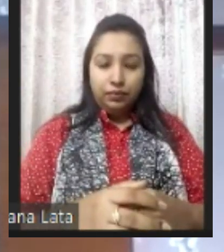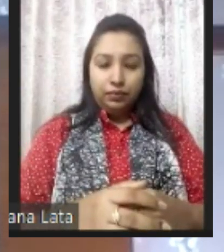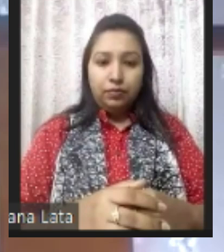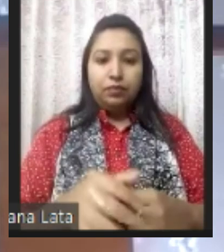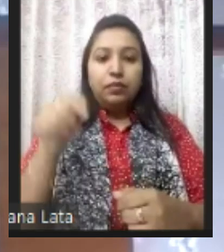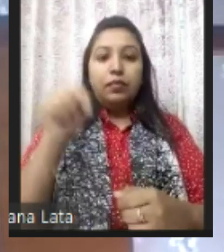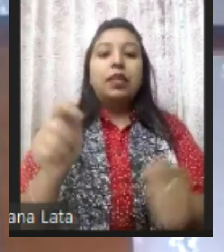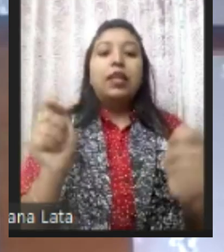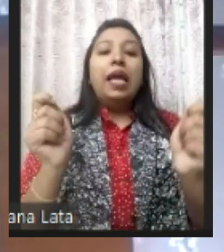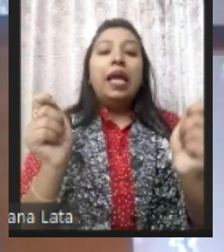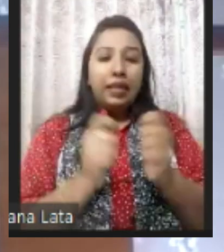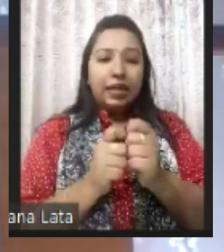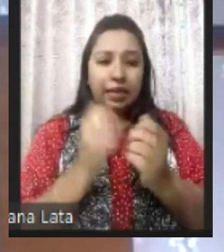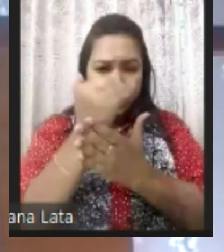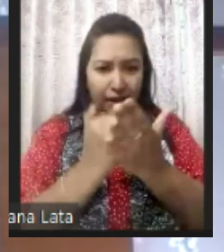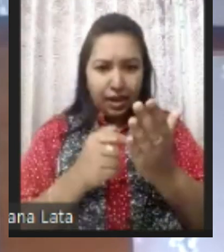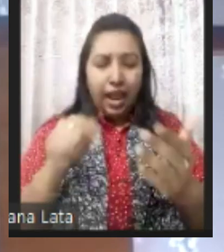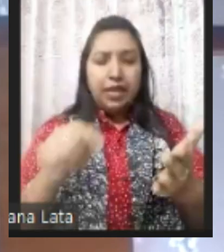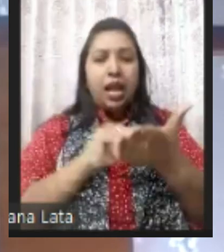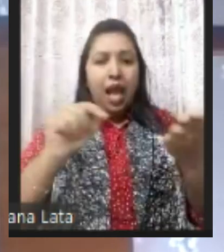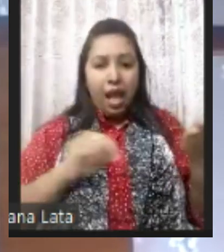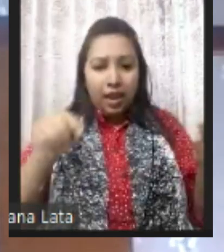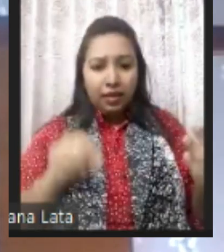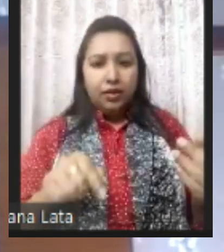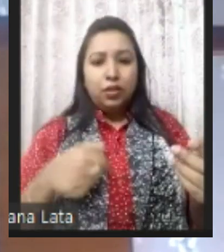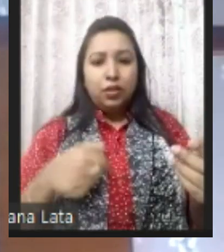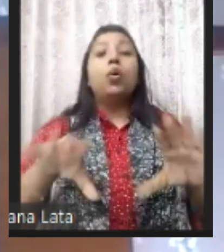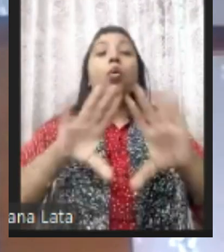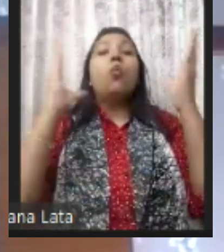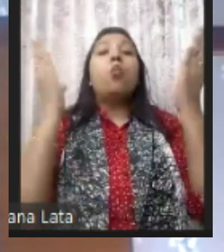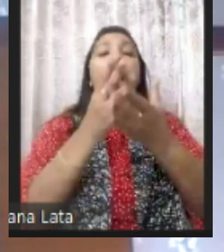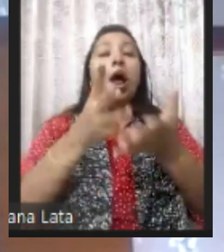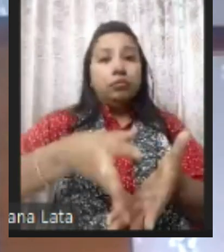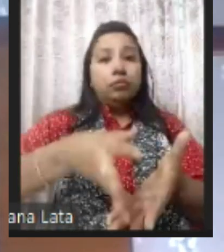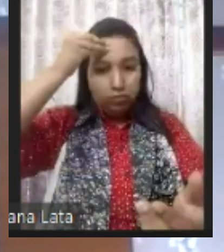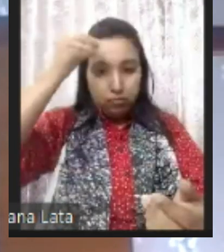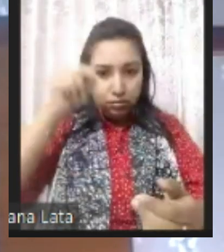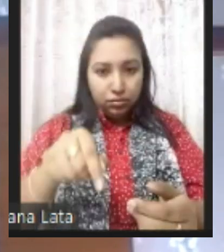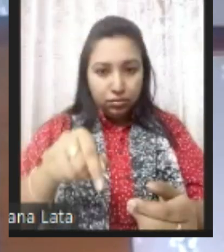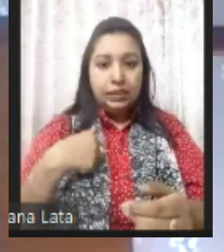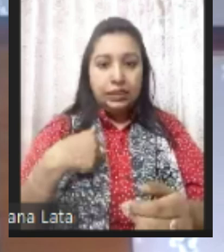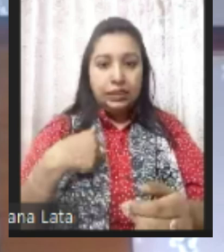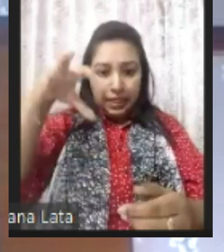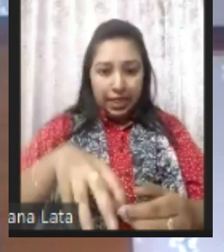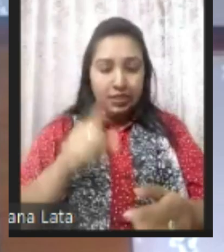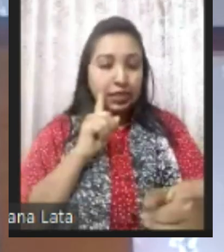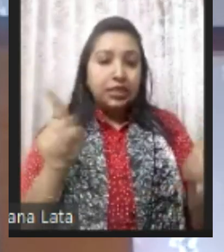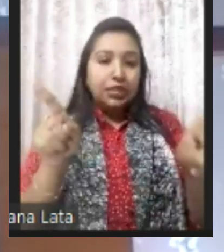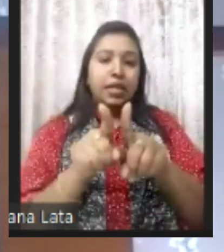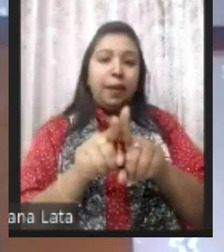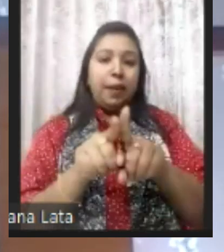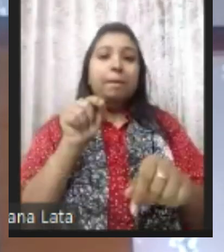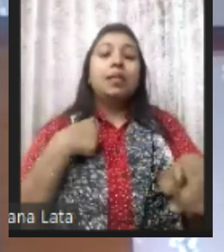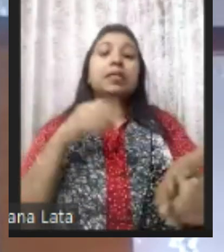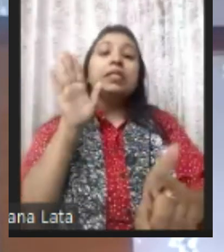of process, bringing global knowledge in country, at the same time, supporting